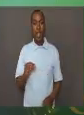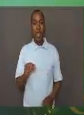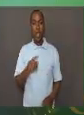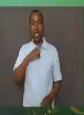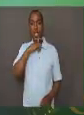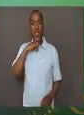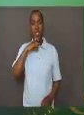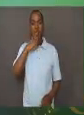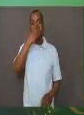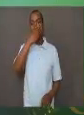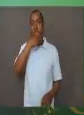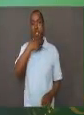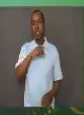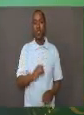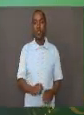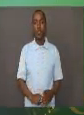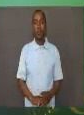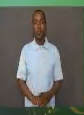and dry heat.